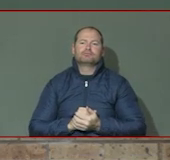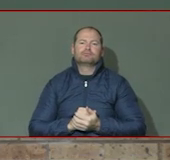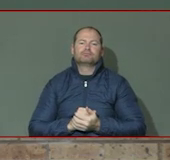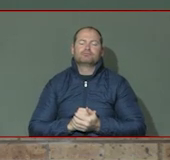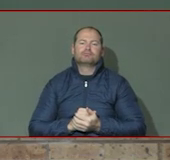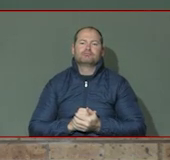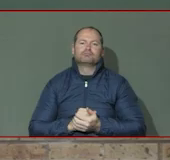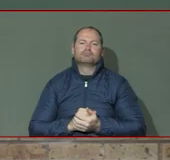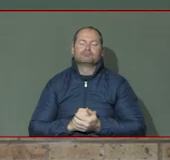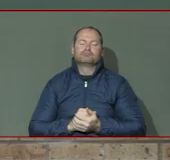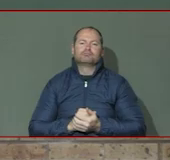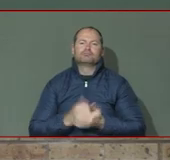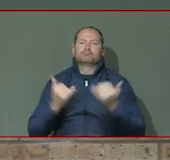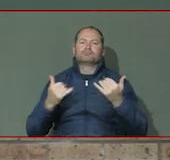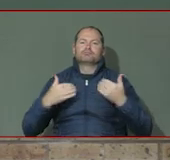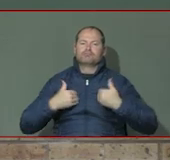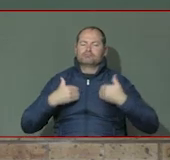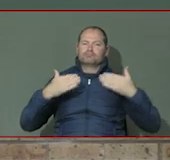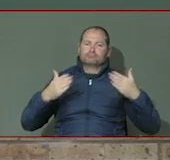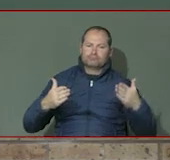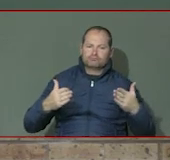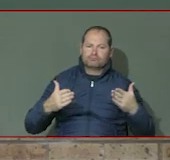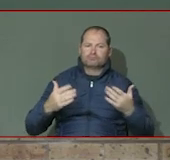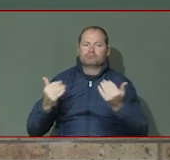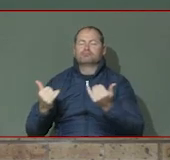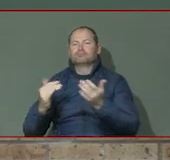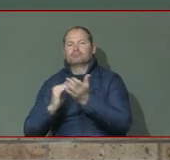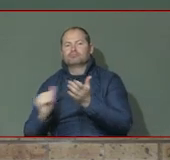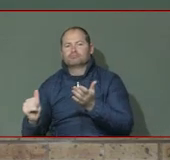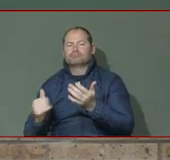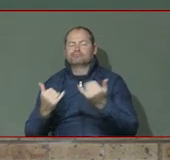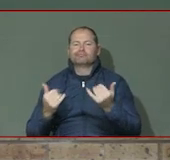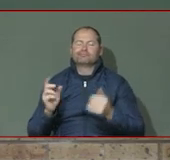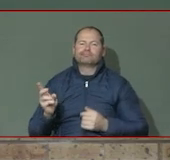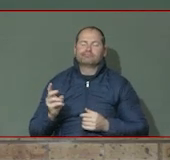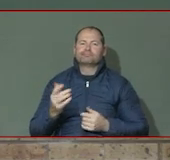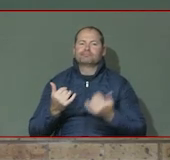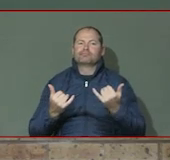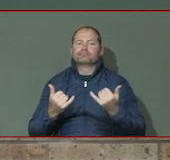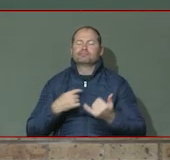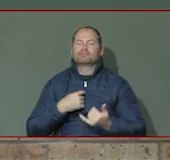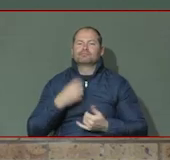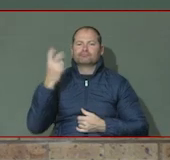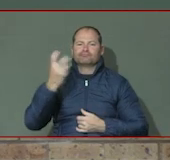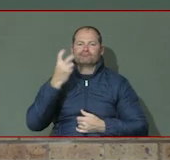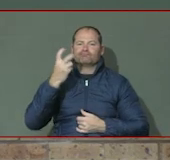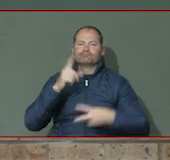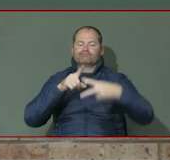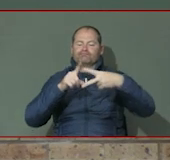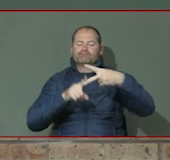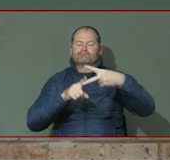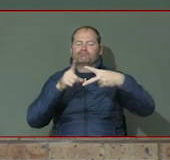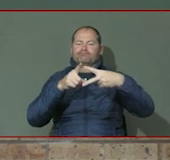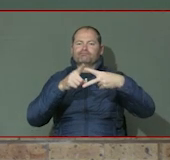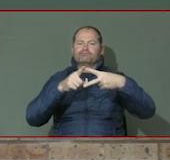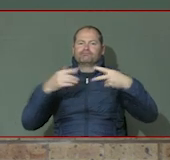So you add the closing balance and then you subtract it again. So that's why I don't use that. I only look for two things. I look for the opening